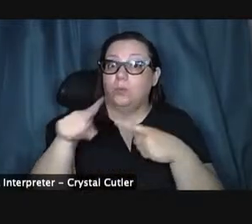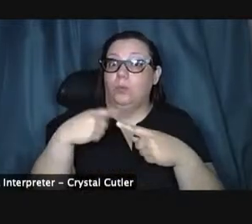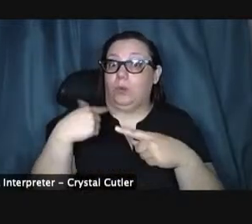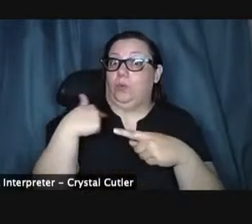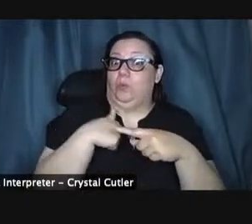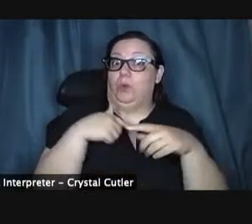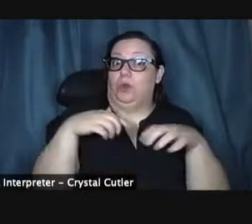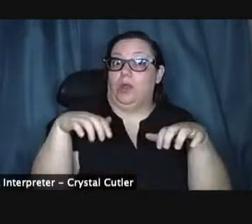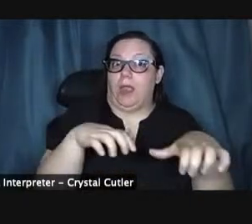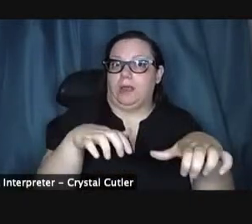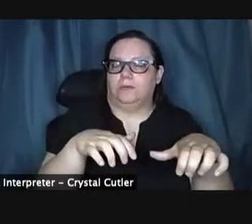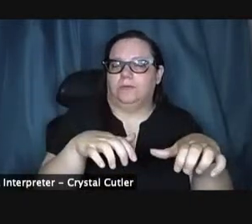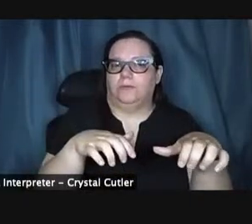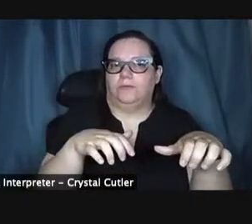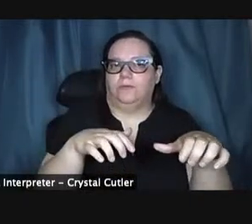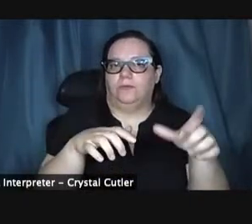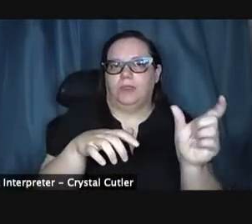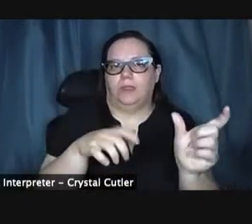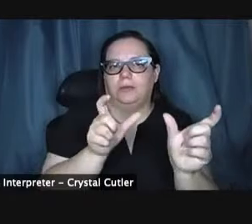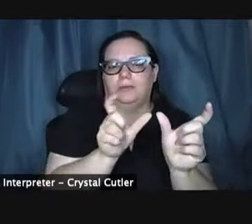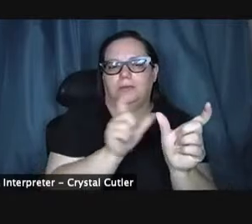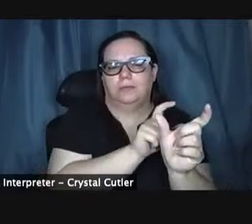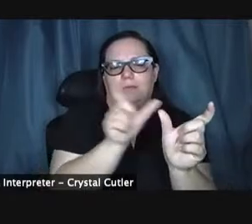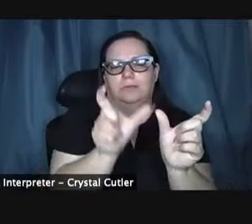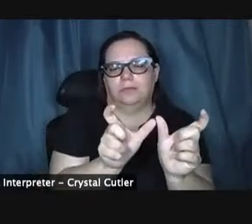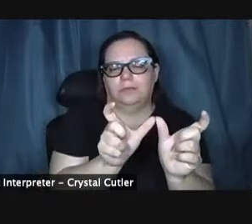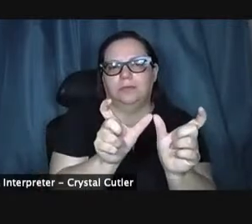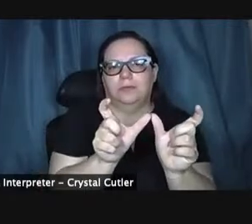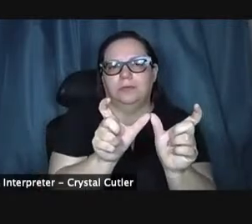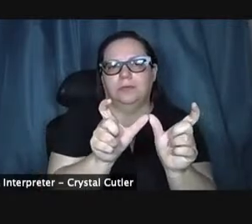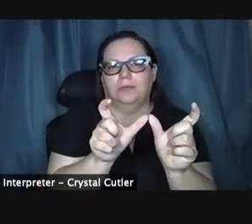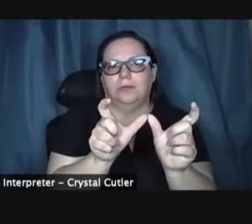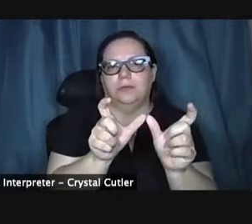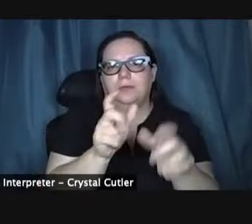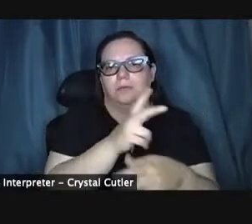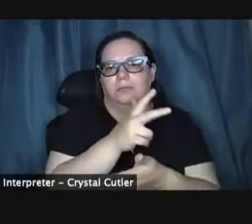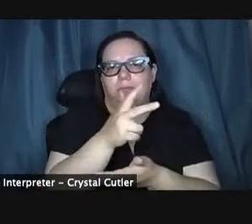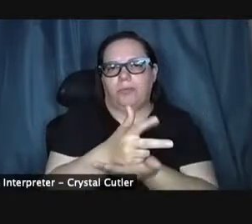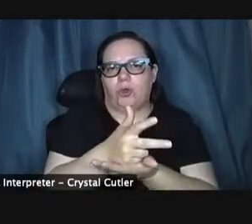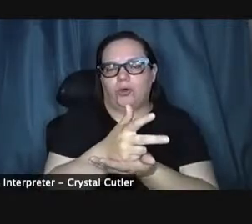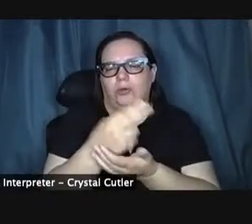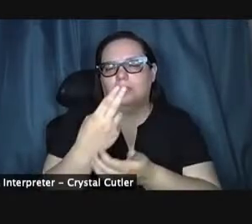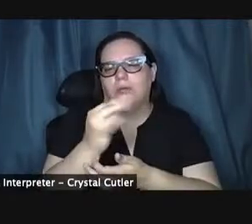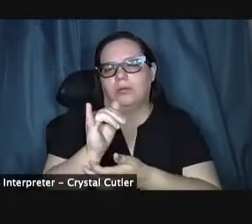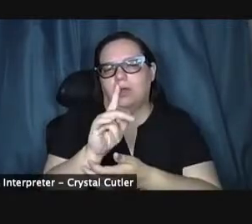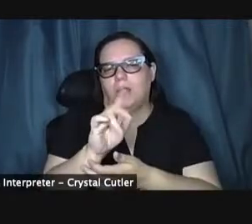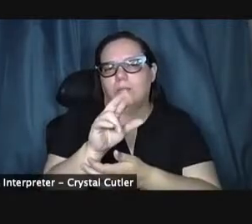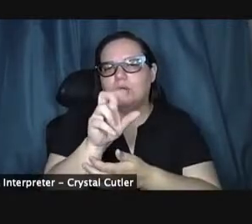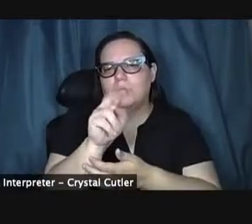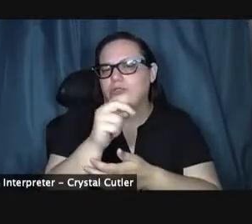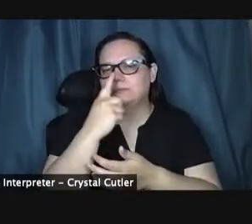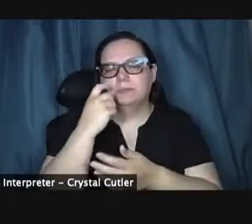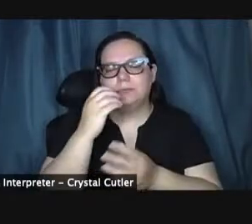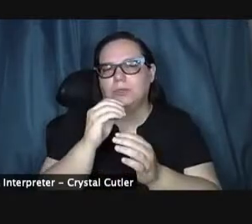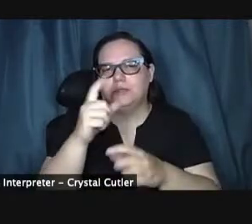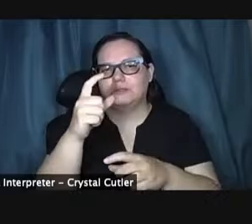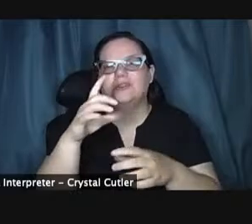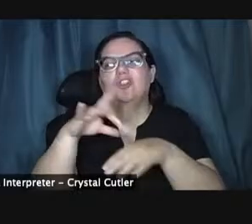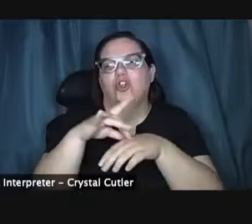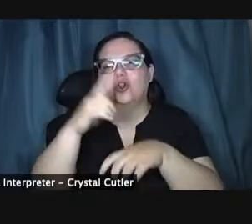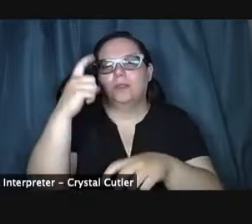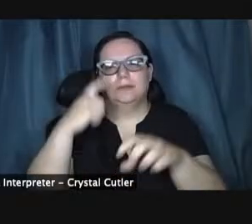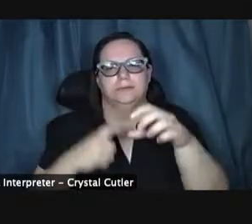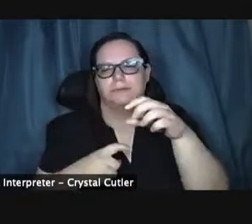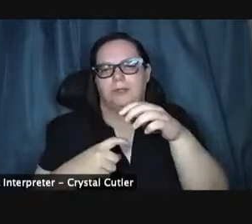then this hibernation period is when the Earth has set and we have to part because we're a direct-to-Earth communication rover. In each leg, we